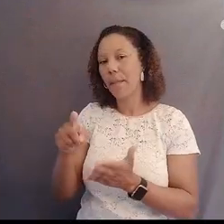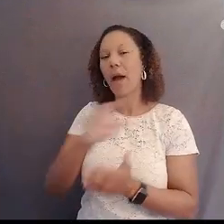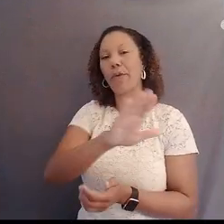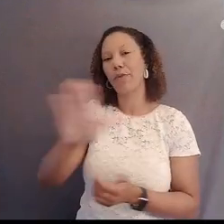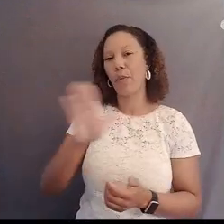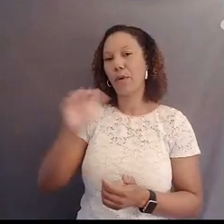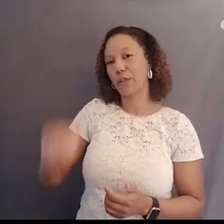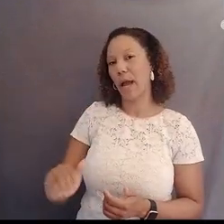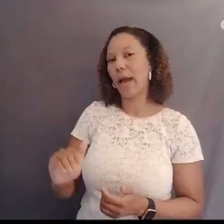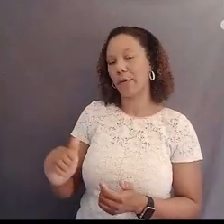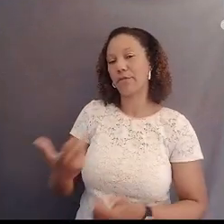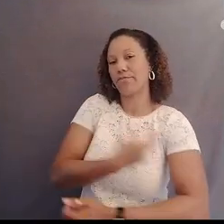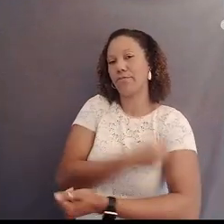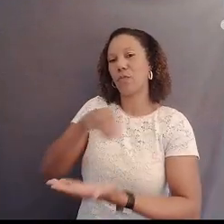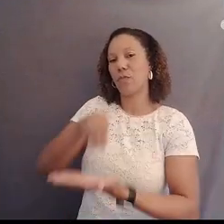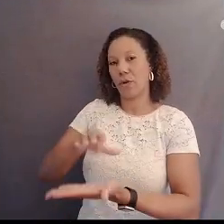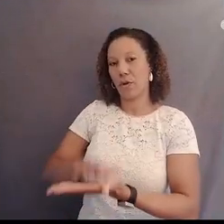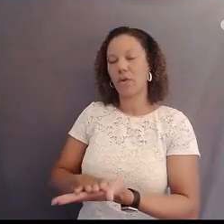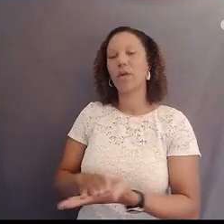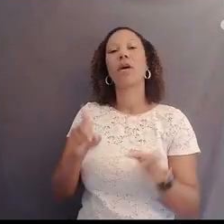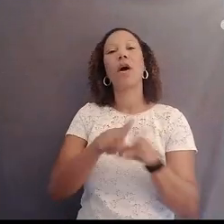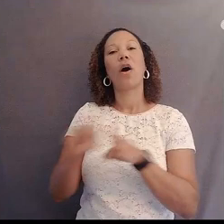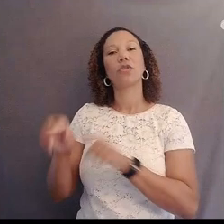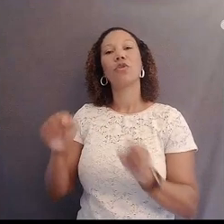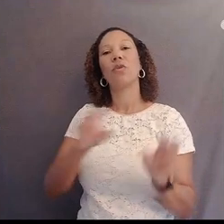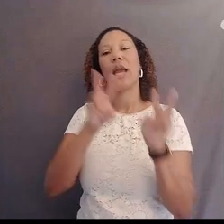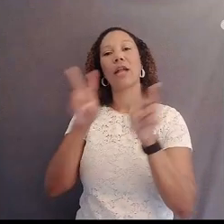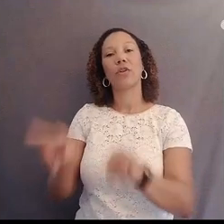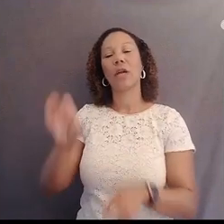into contact with someone, visit our egusd.net website.